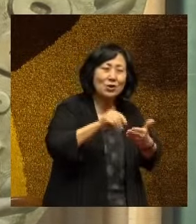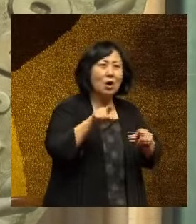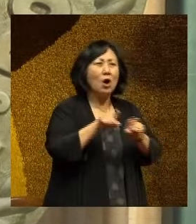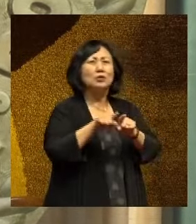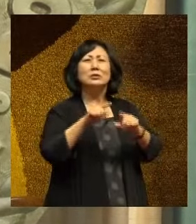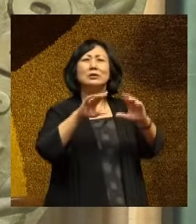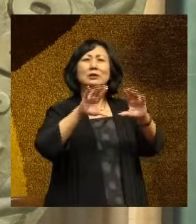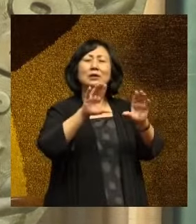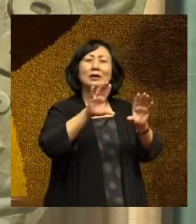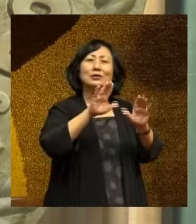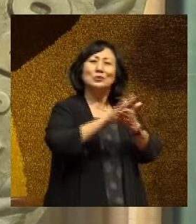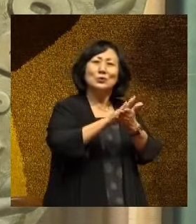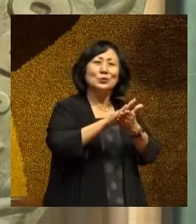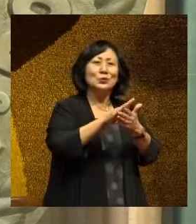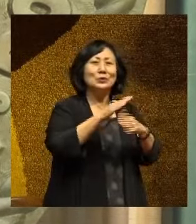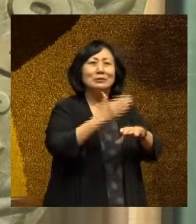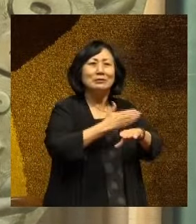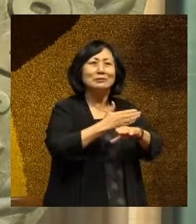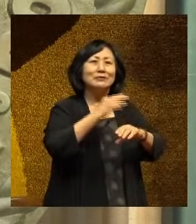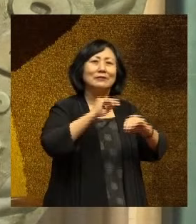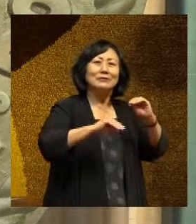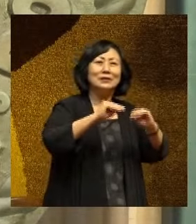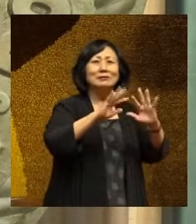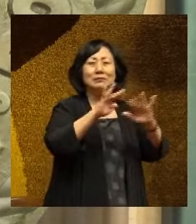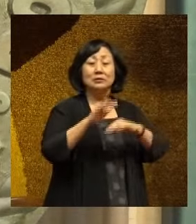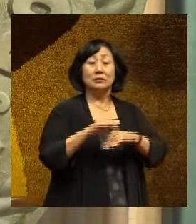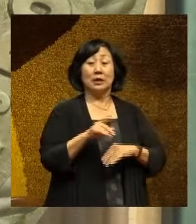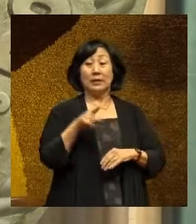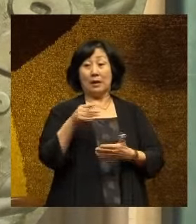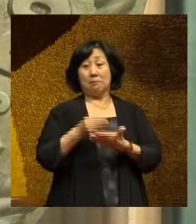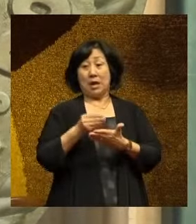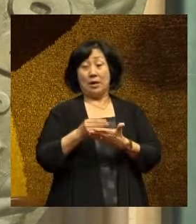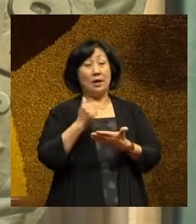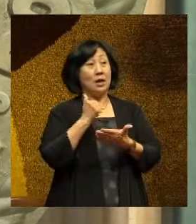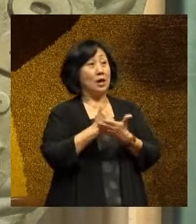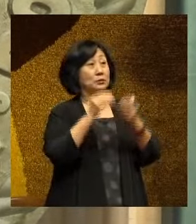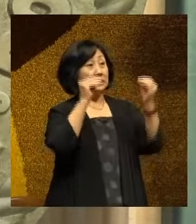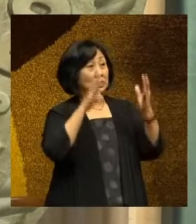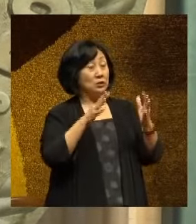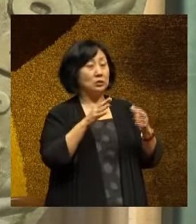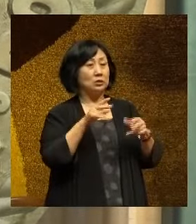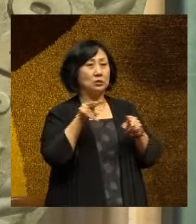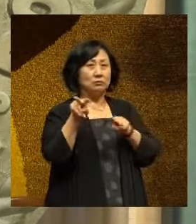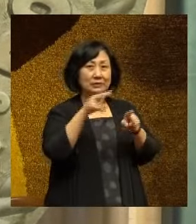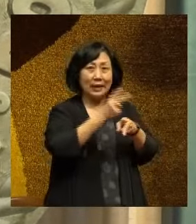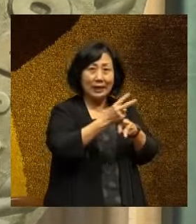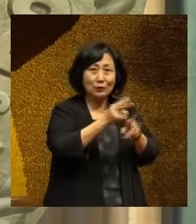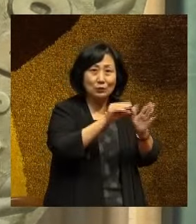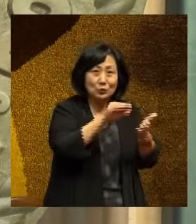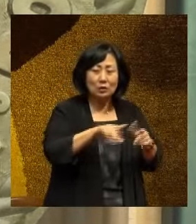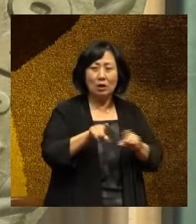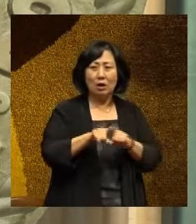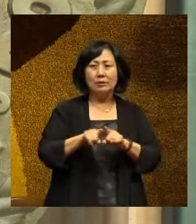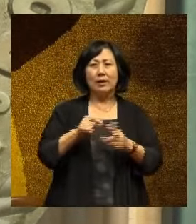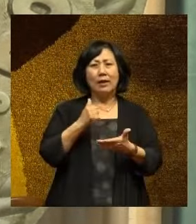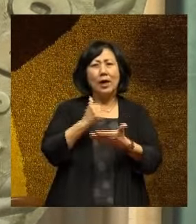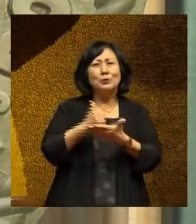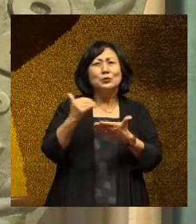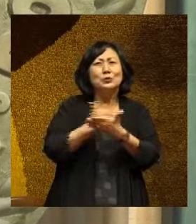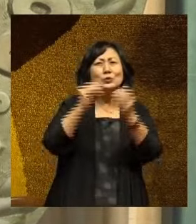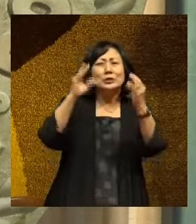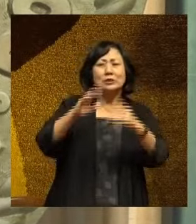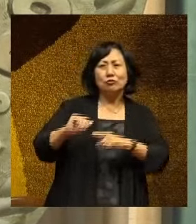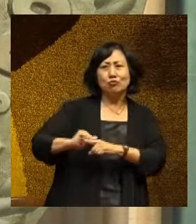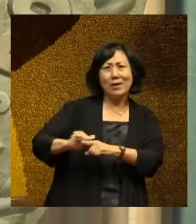This includes funds to take care of those who teach our students and to support the development of new teachers, especially